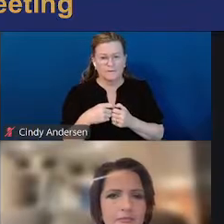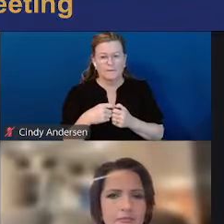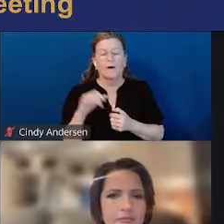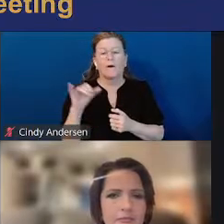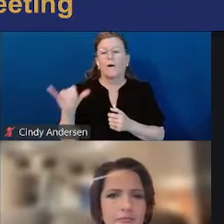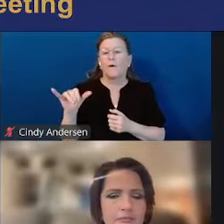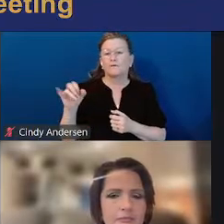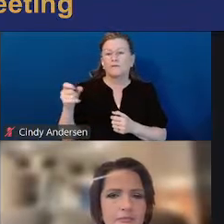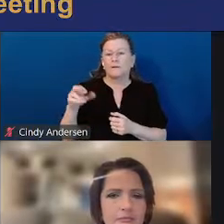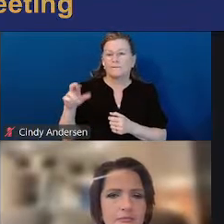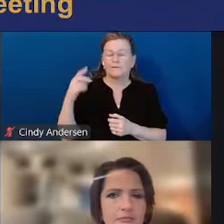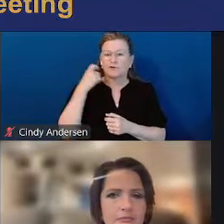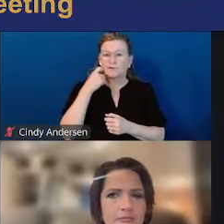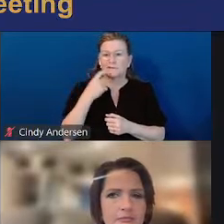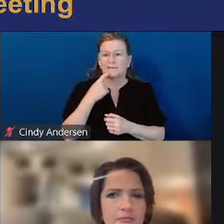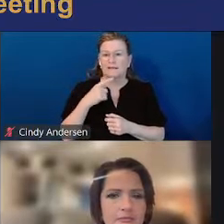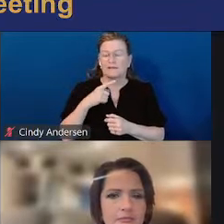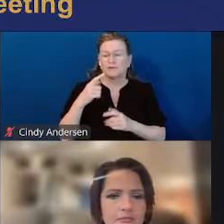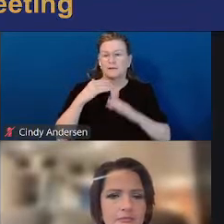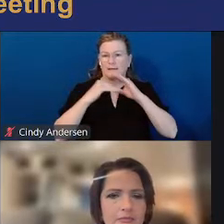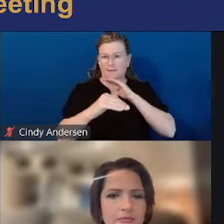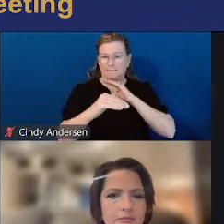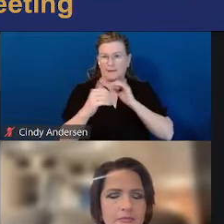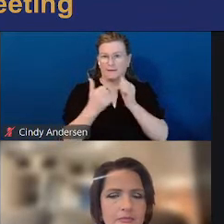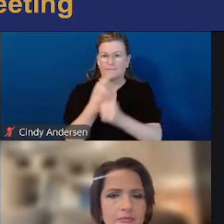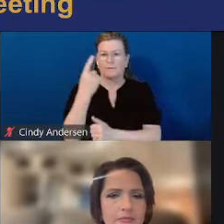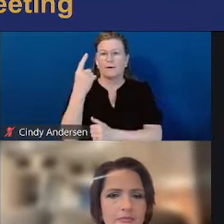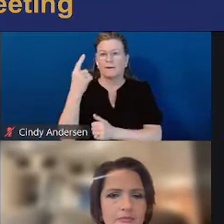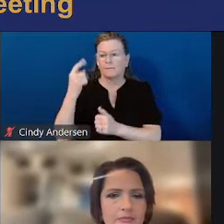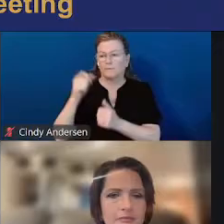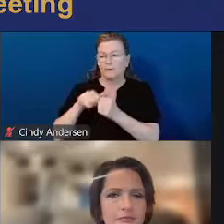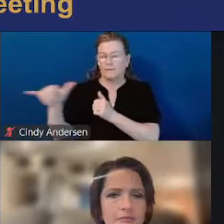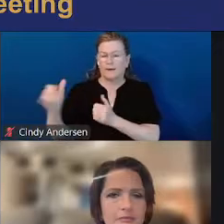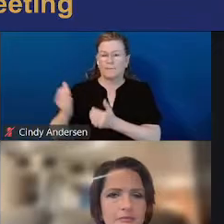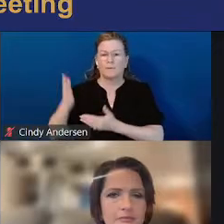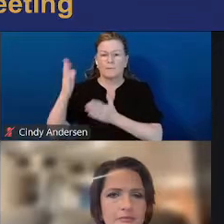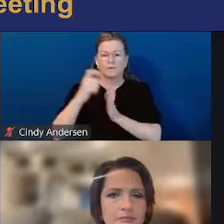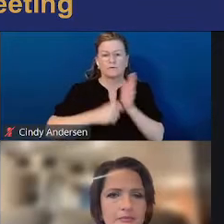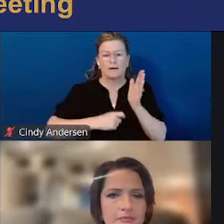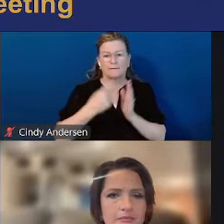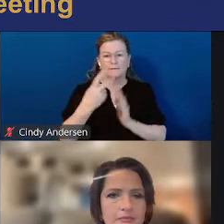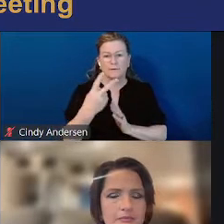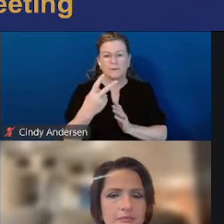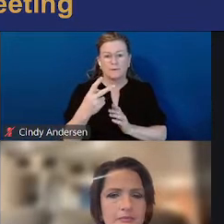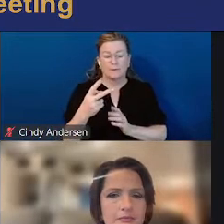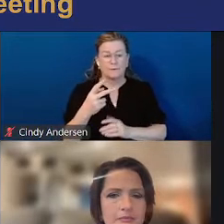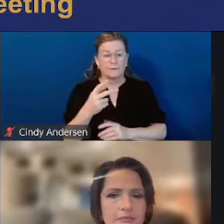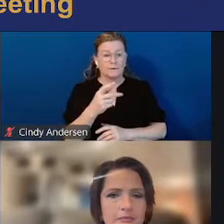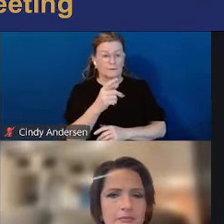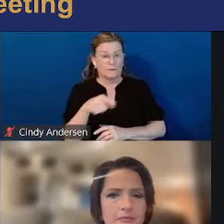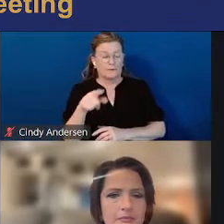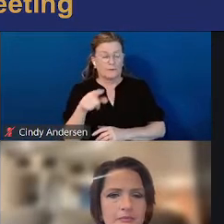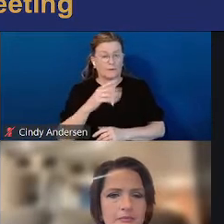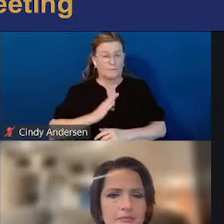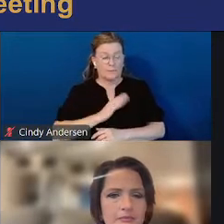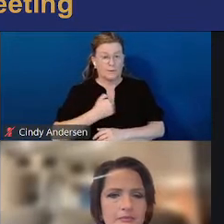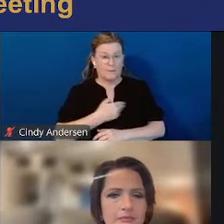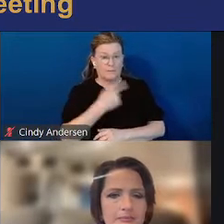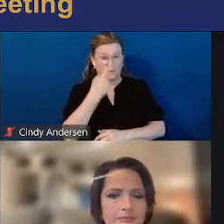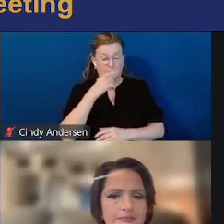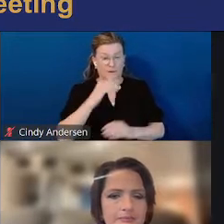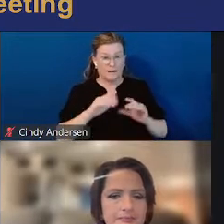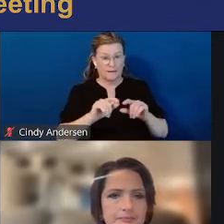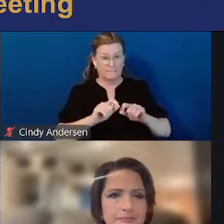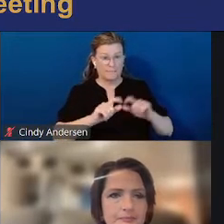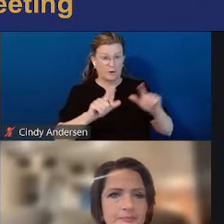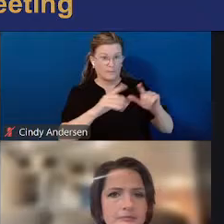Oh, thank you. Jennifer Wadsworth said an email was just sent with this proposed draft too. So if you want to, board members, if you want to open up your email so